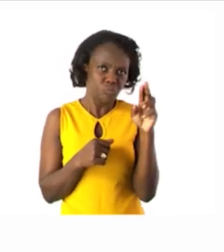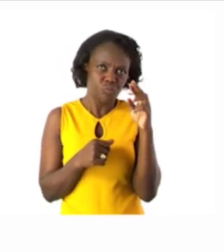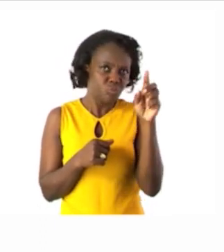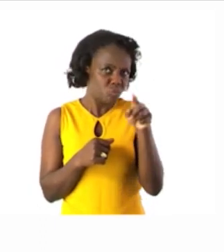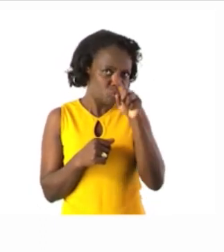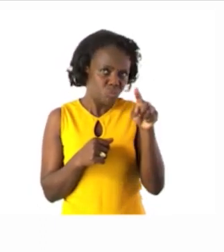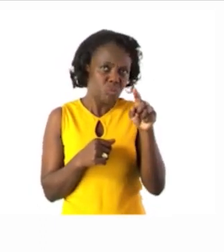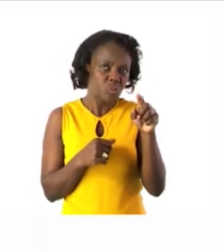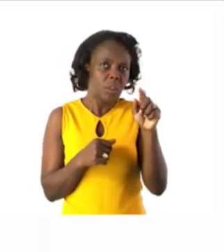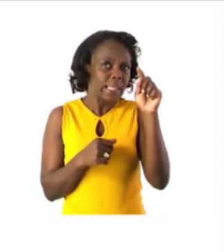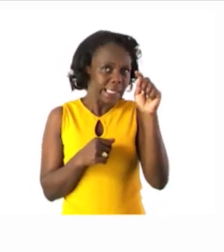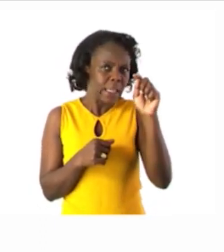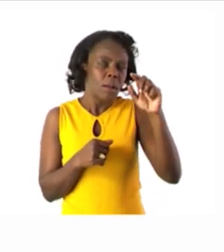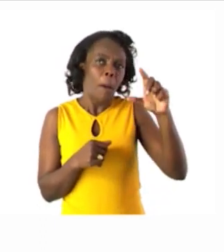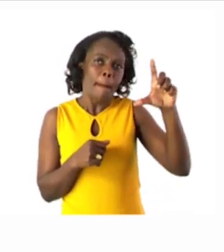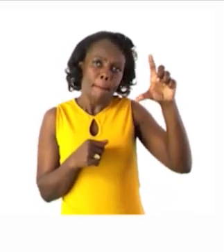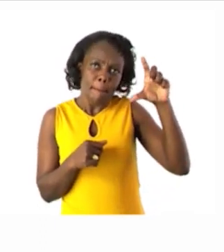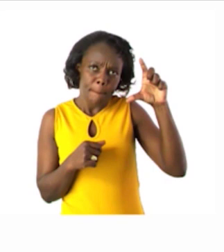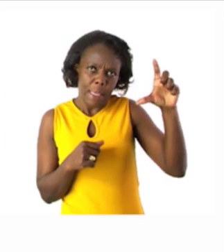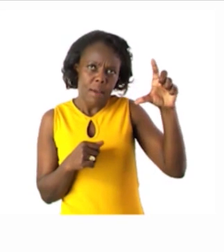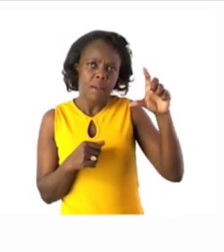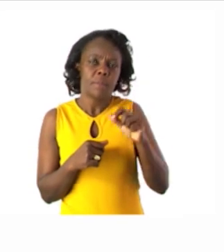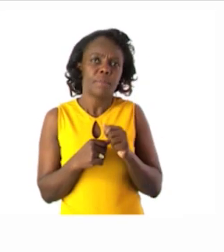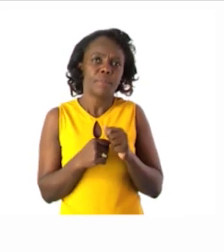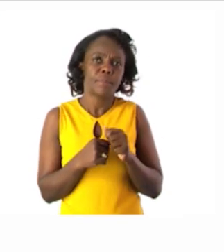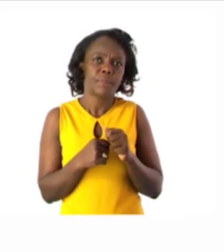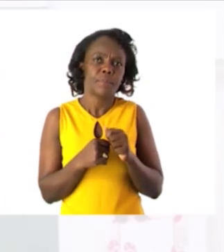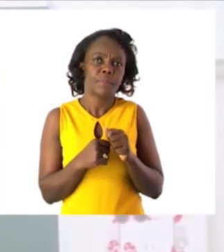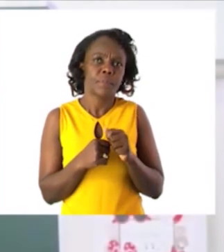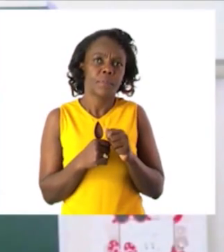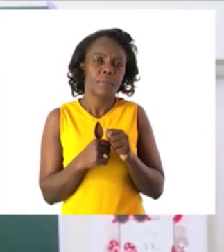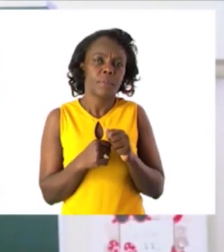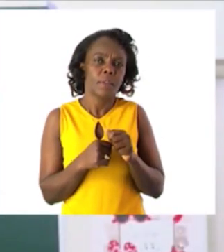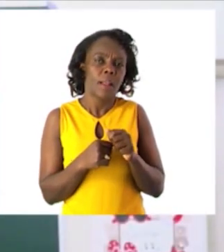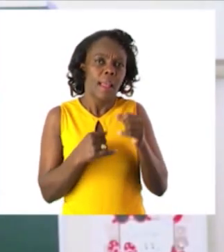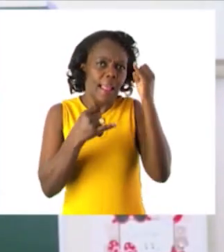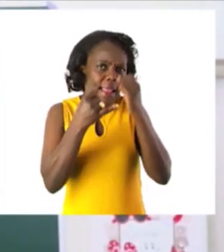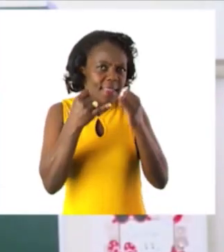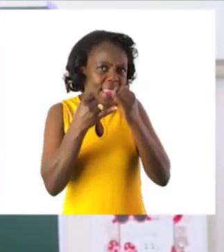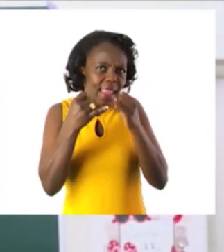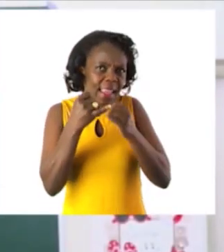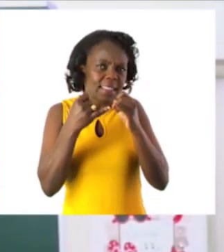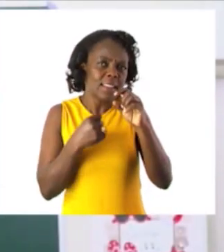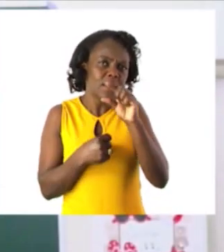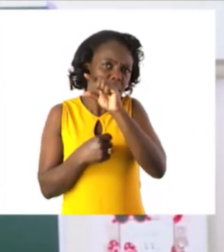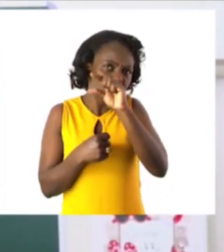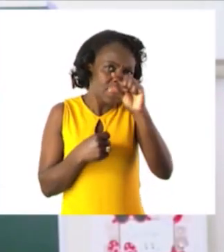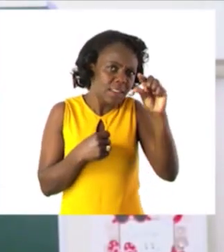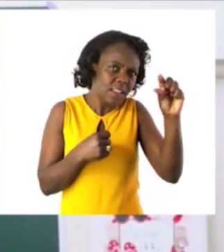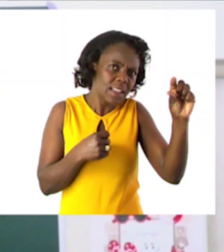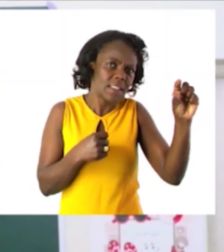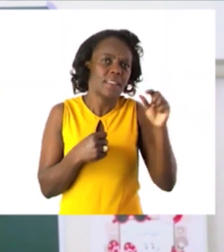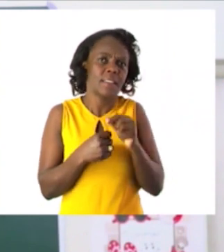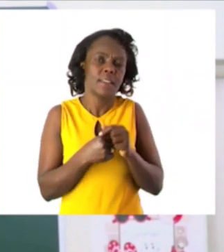with a capital letter. And at the end of this sentence, the sentence is hanging. We don't know whether